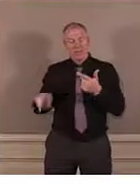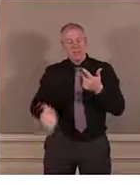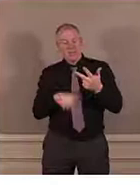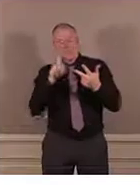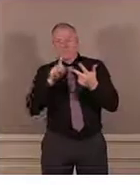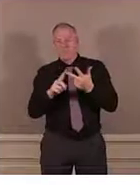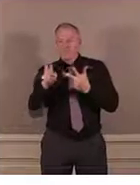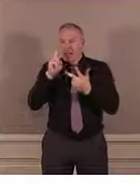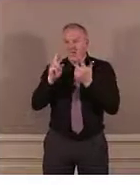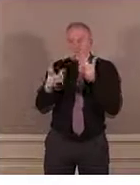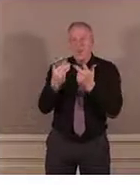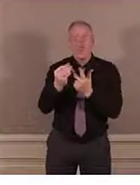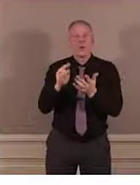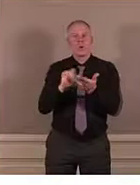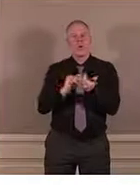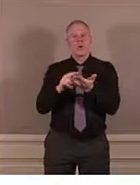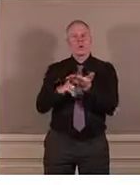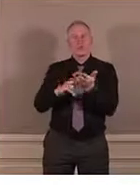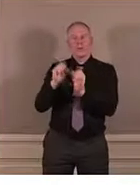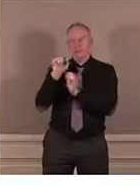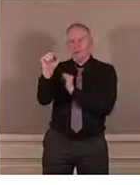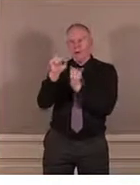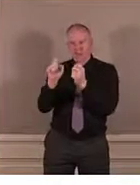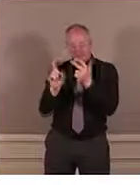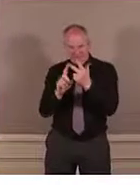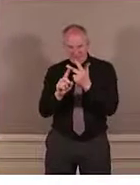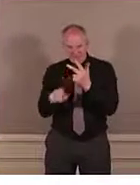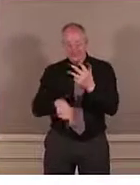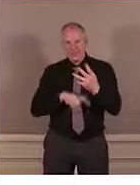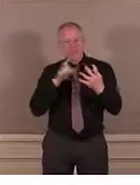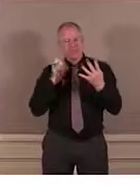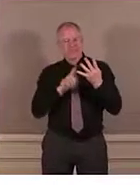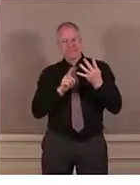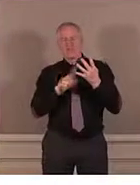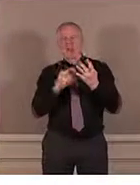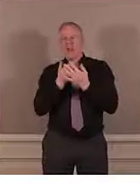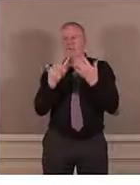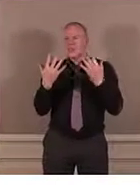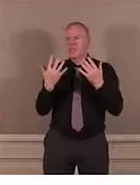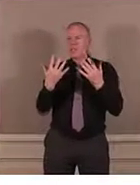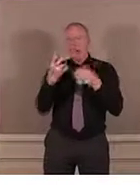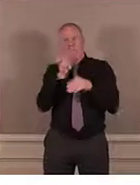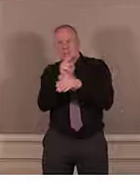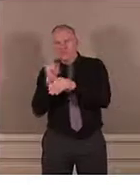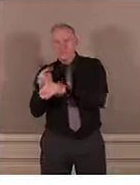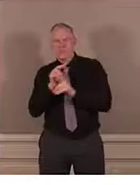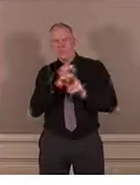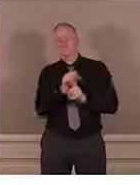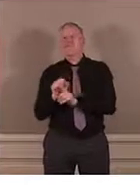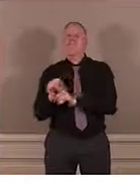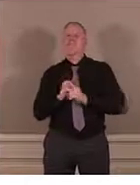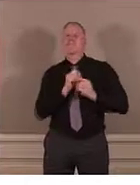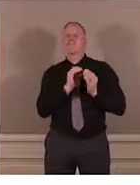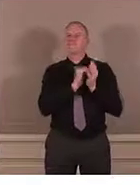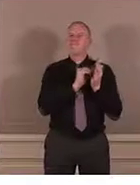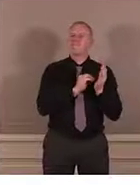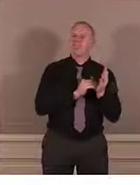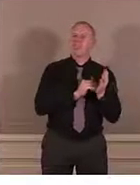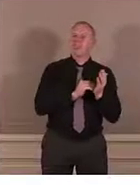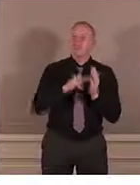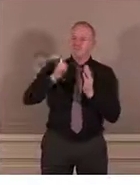did one-to-one interviews with service users, and we did a whole load of participant observation, and we reviewed all the